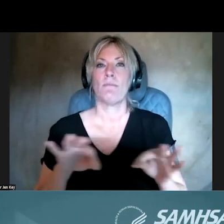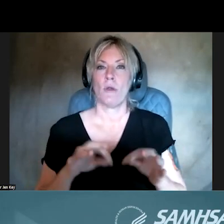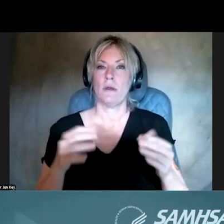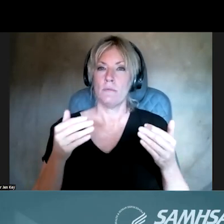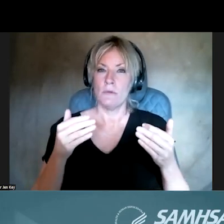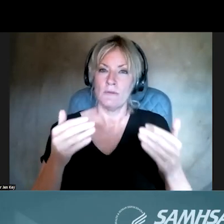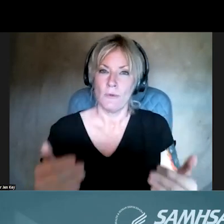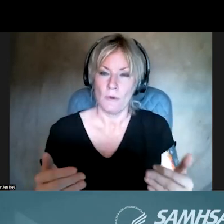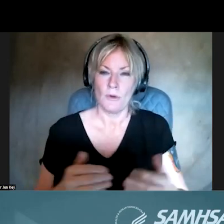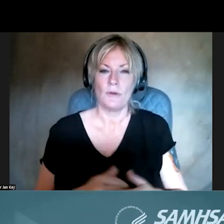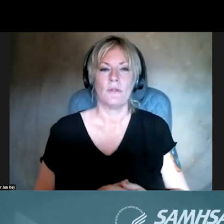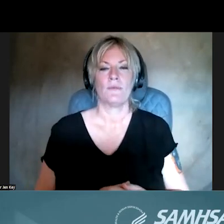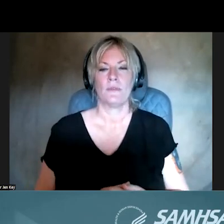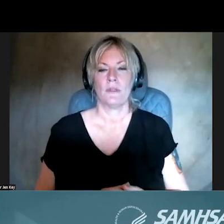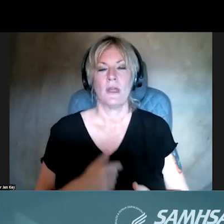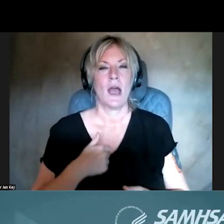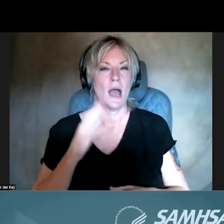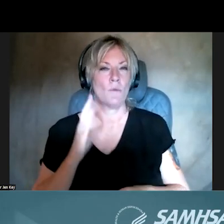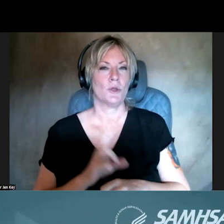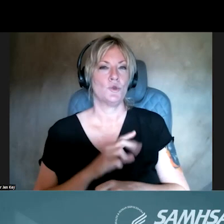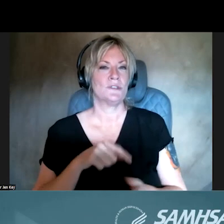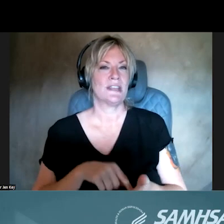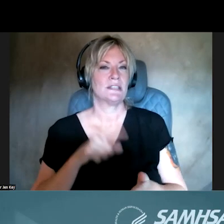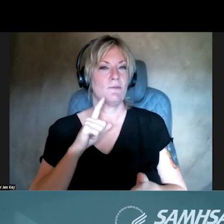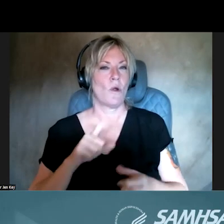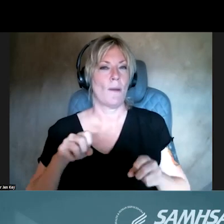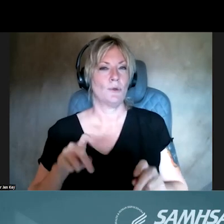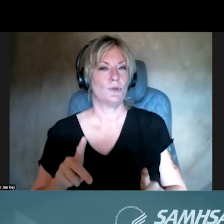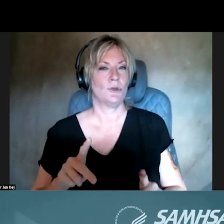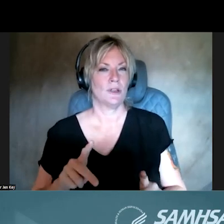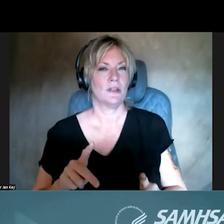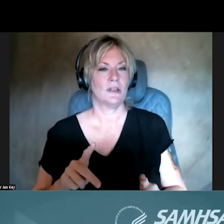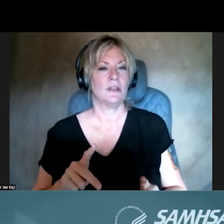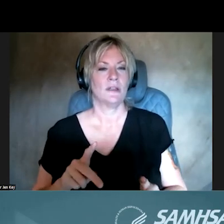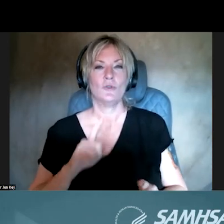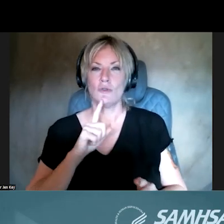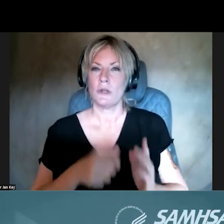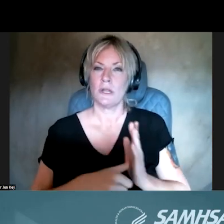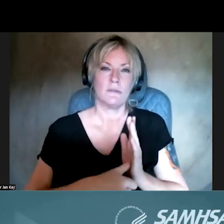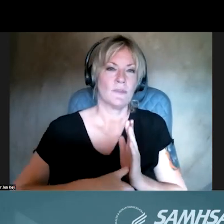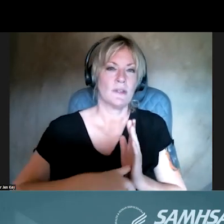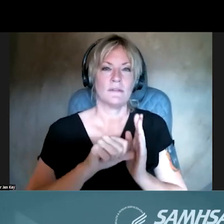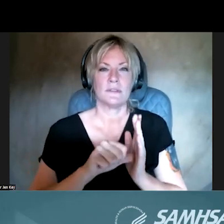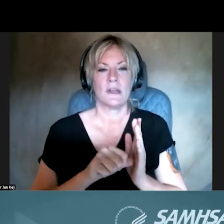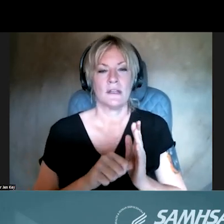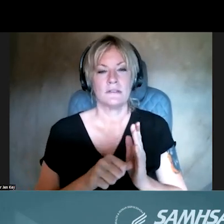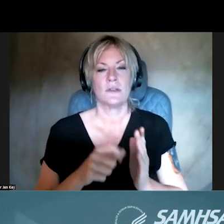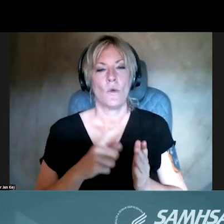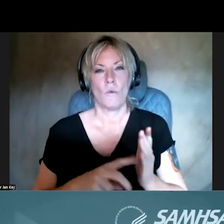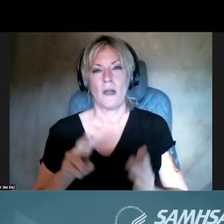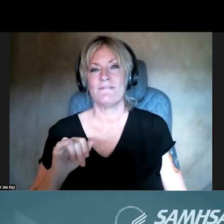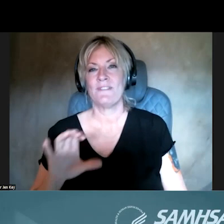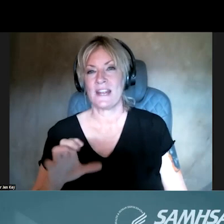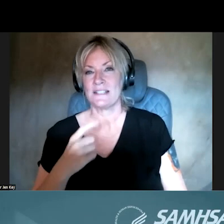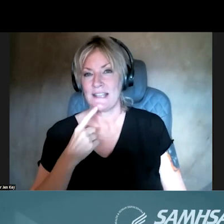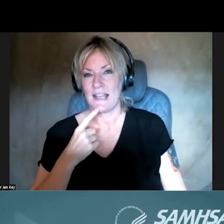forward, and I'm going to use this as an opportunity to really reiterate something that Vic said. Is